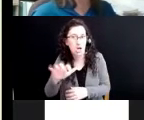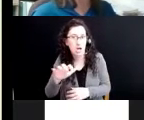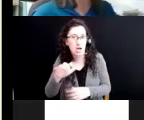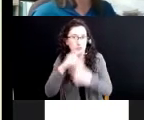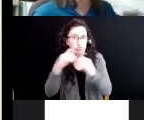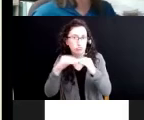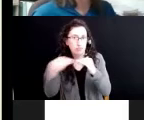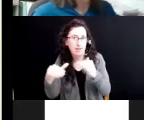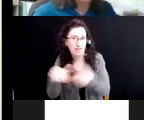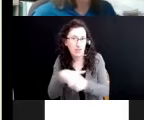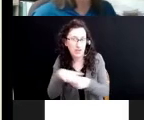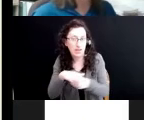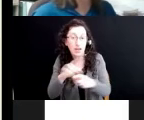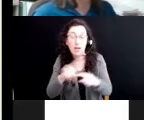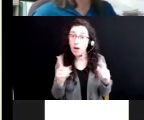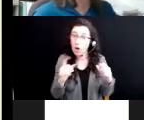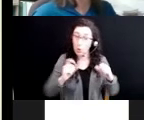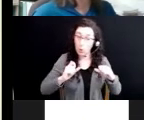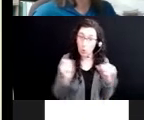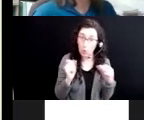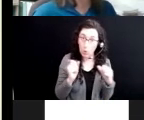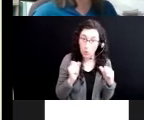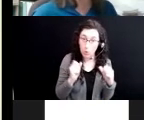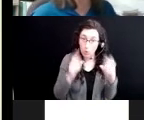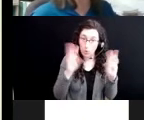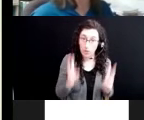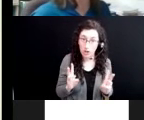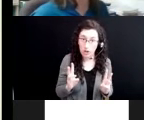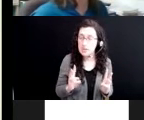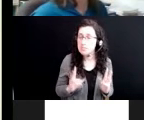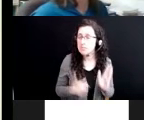during the freezing cold snaps that we occasionally get.